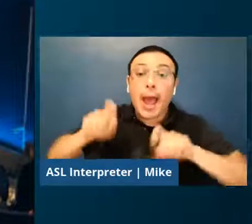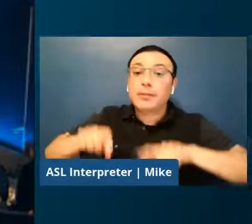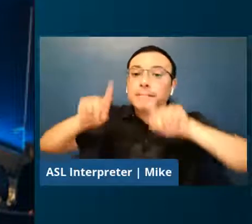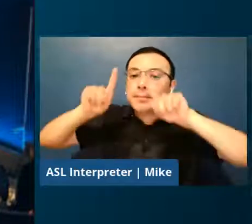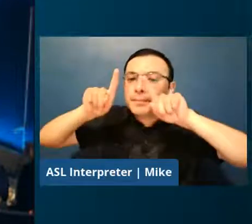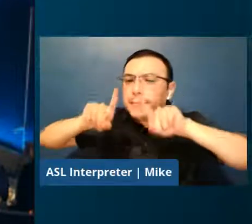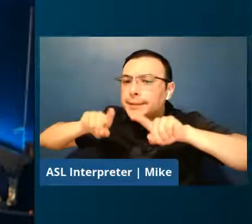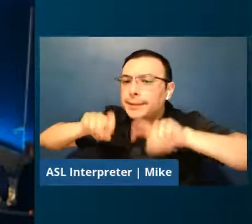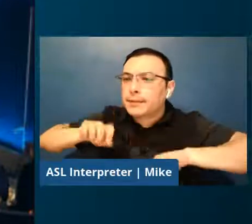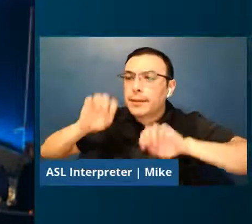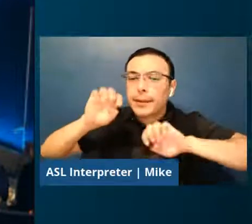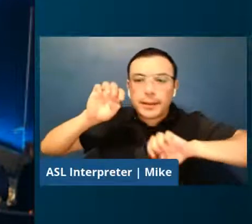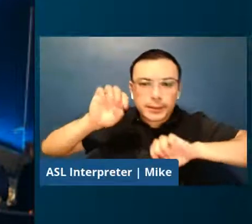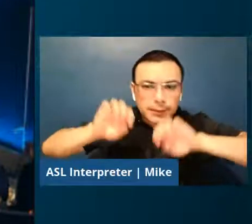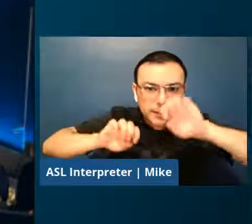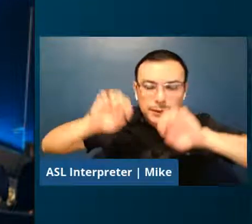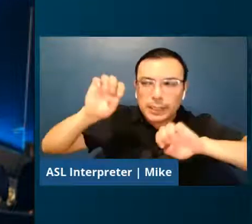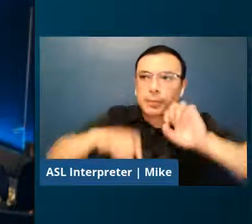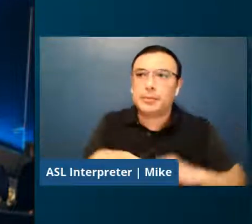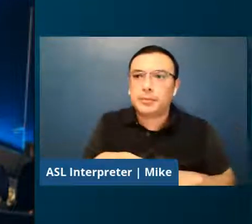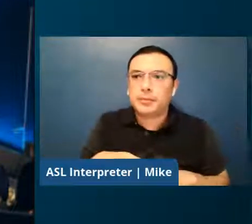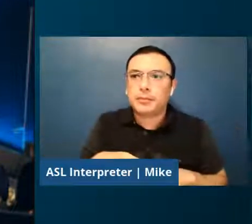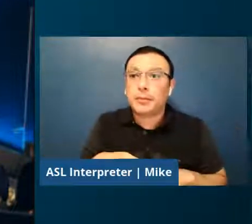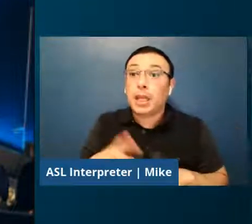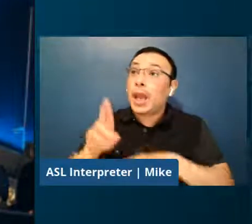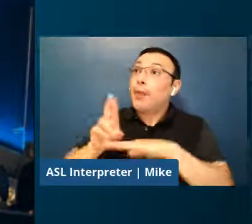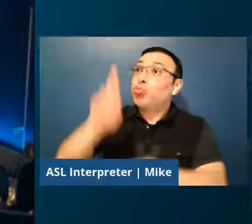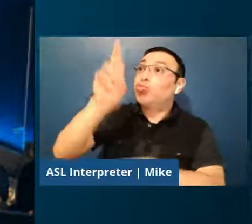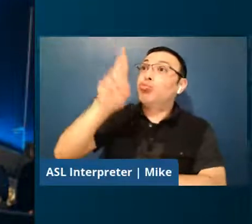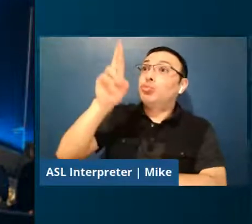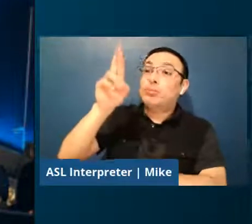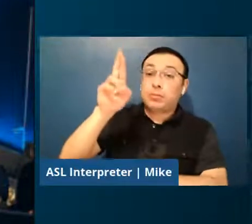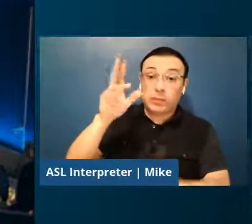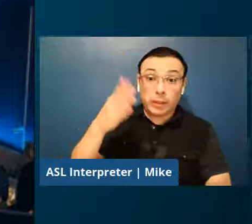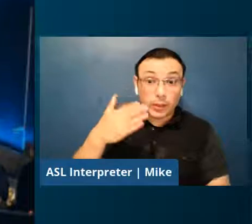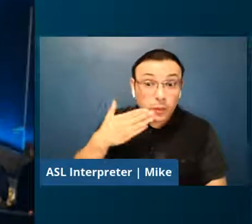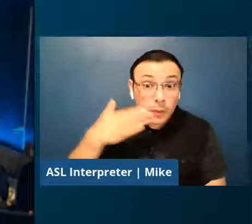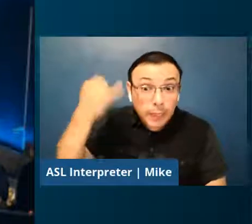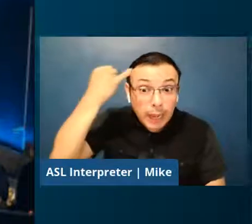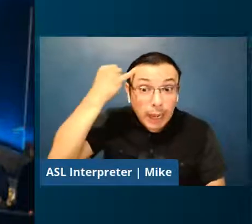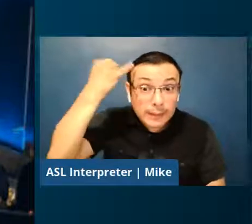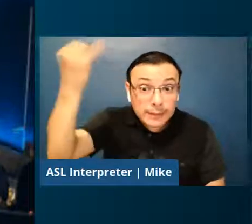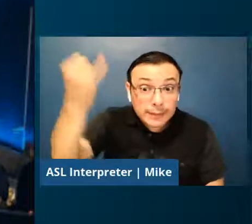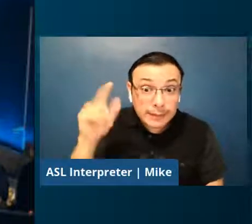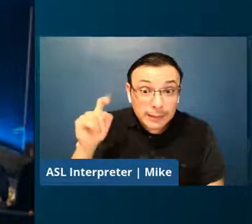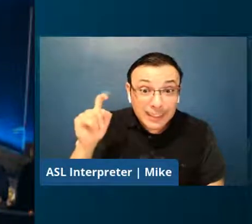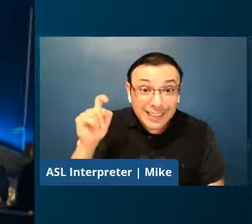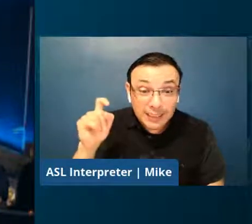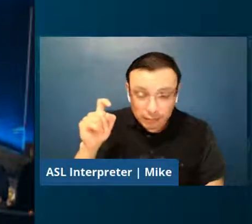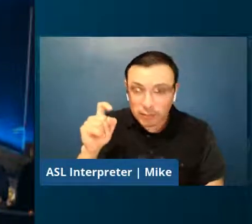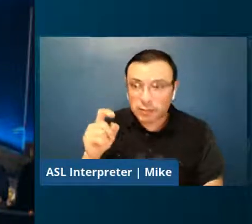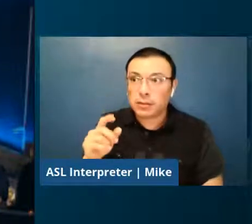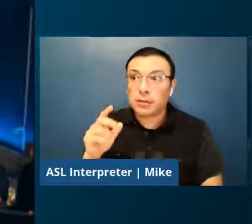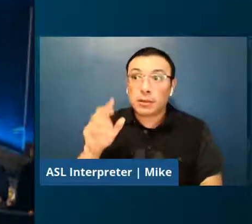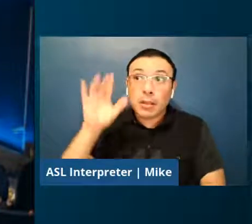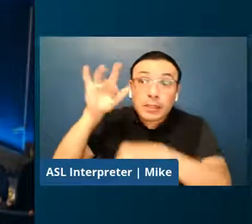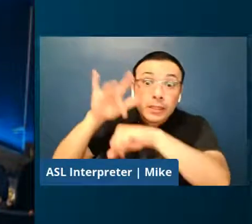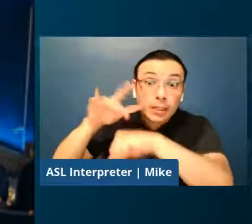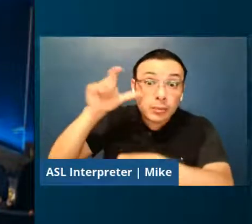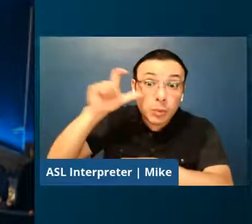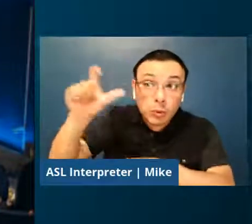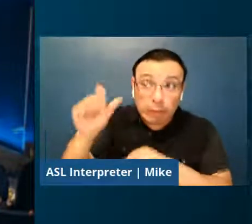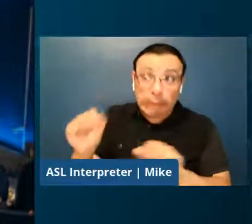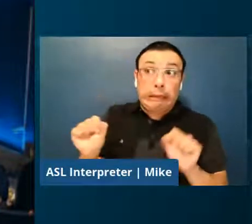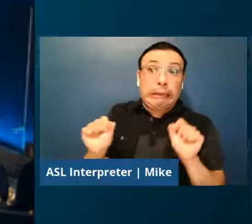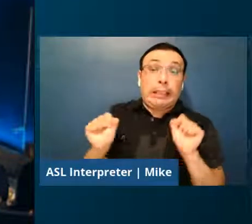this was even a good idea to be going into to space and then also onto the moon in the first place. And one of those things that they experimented